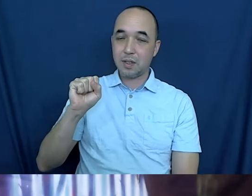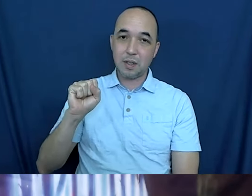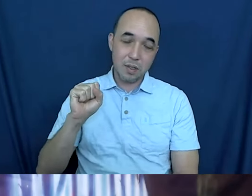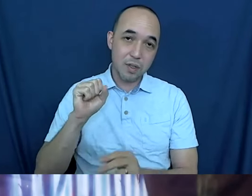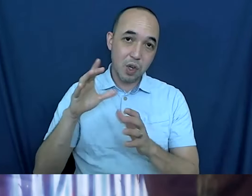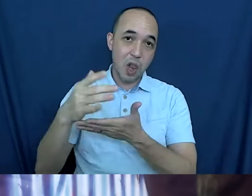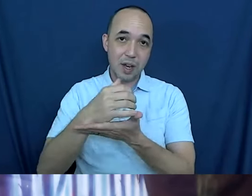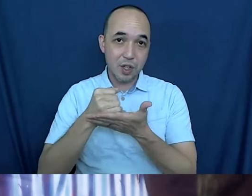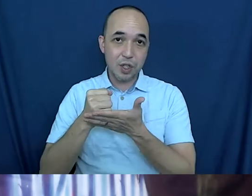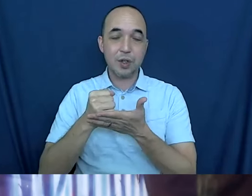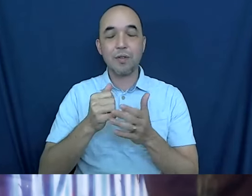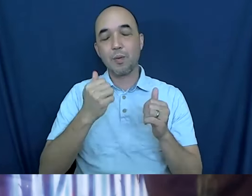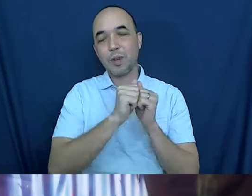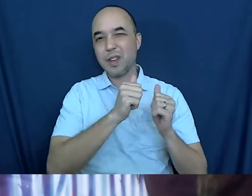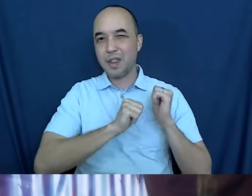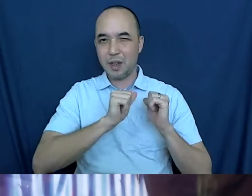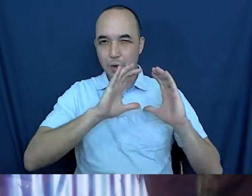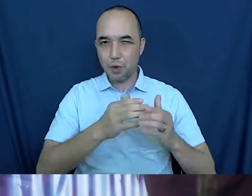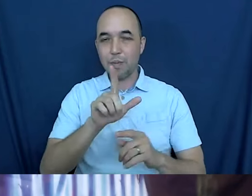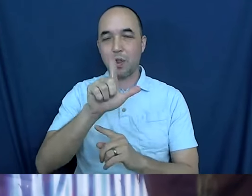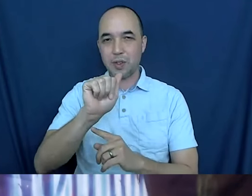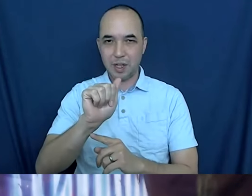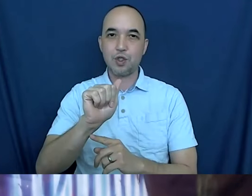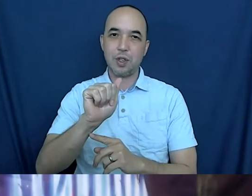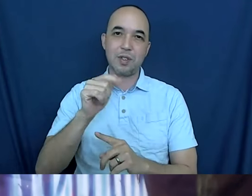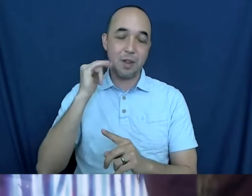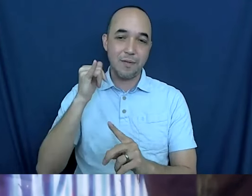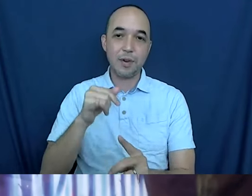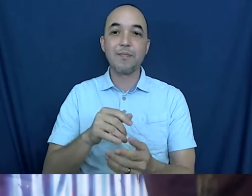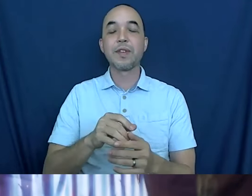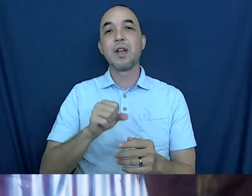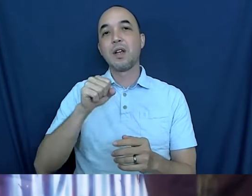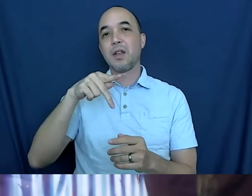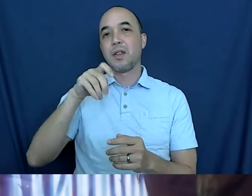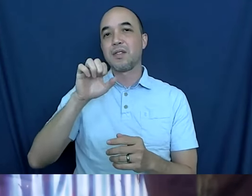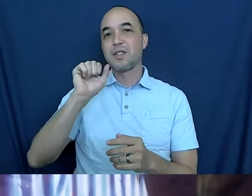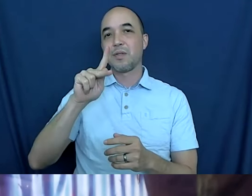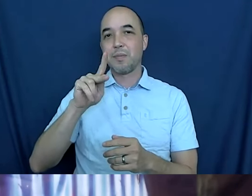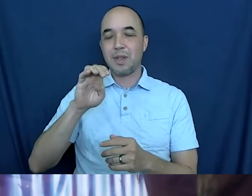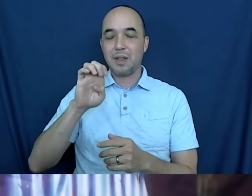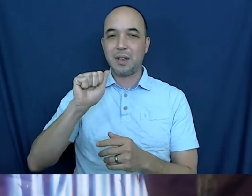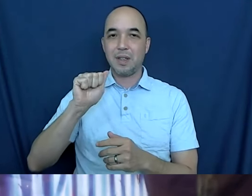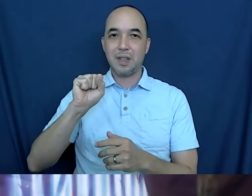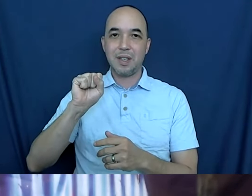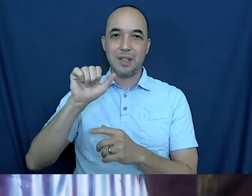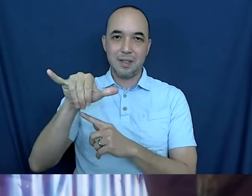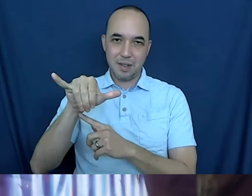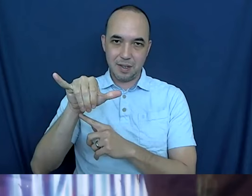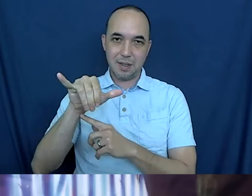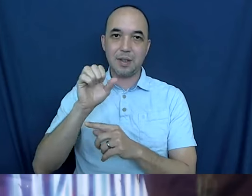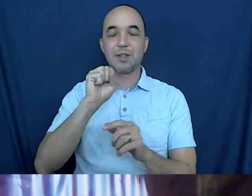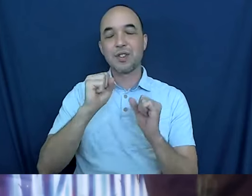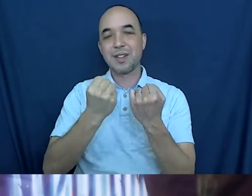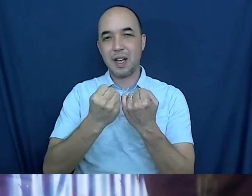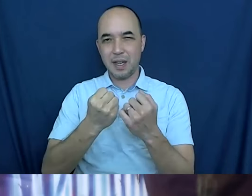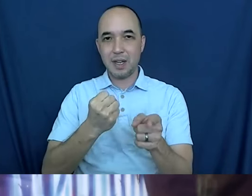Society. I worked with Richard Molina Weber and then some members of the Speakeasy Society on this project. It was an adaptation, a 10 chapter, so